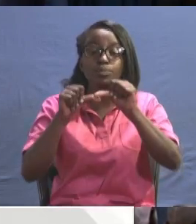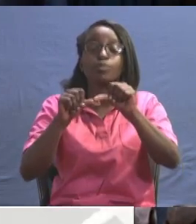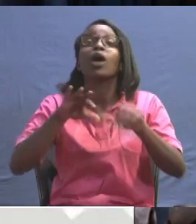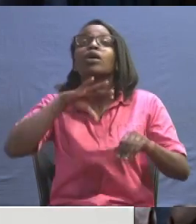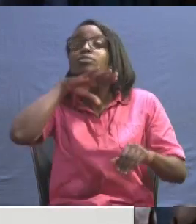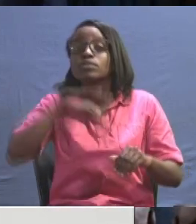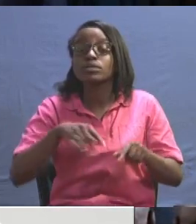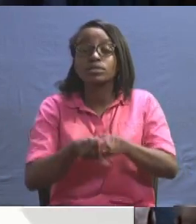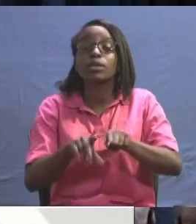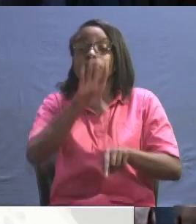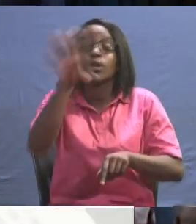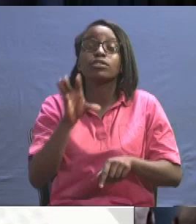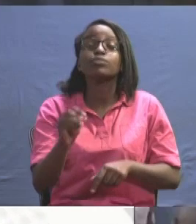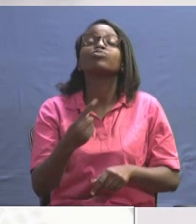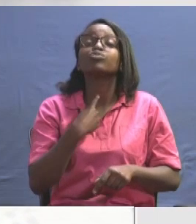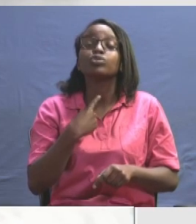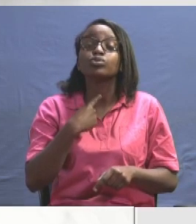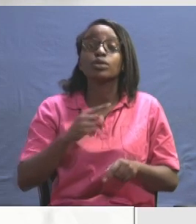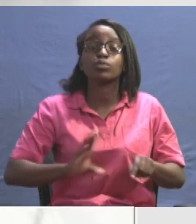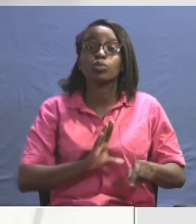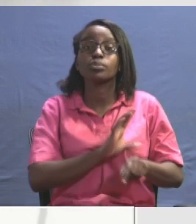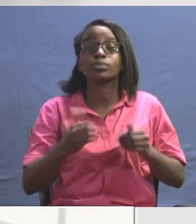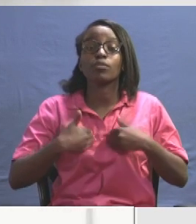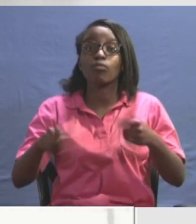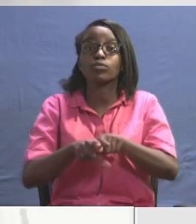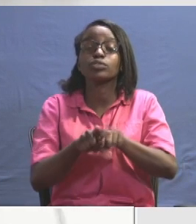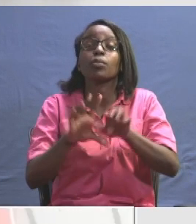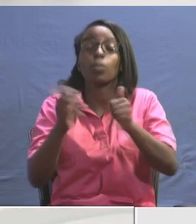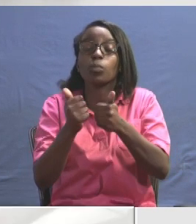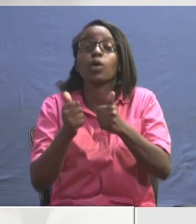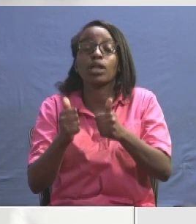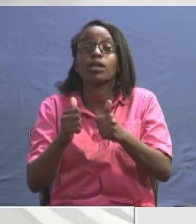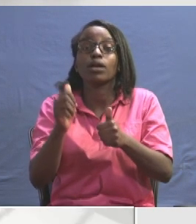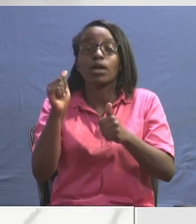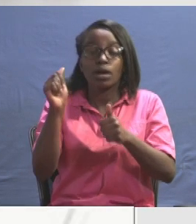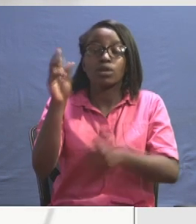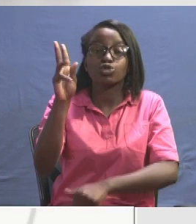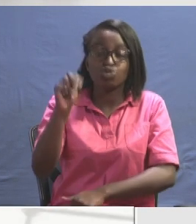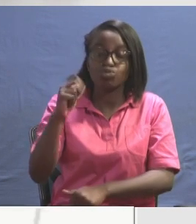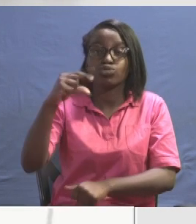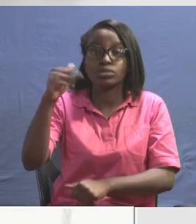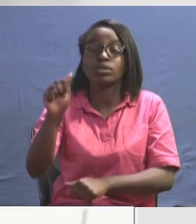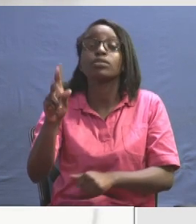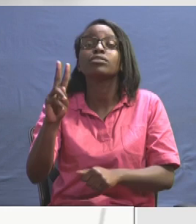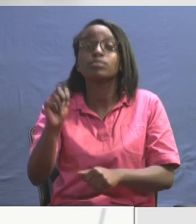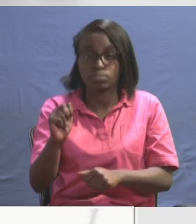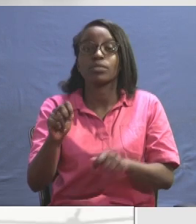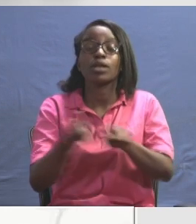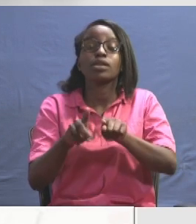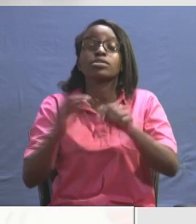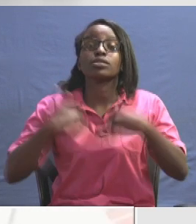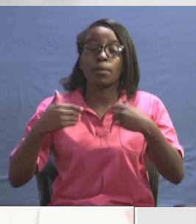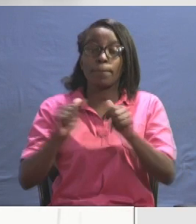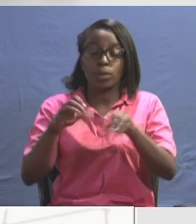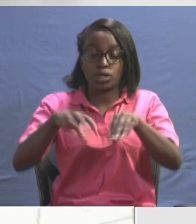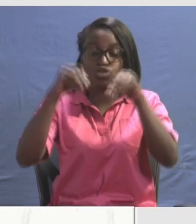Union Commission chairperson bid, Kisumu Governor Anyang' Nyong'o, through a statement issued on Wednesday, was fronted to take up the